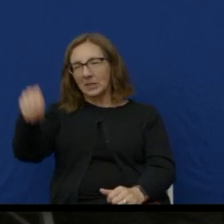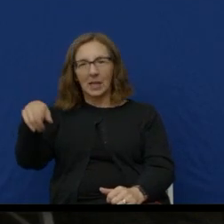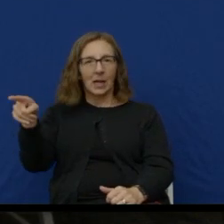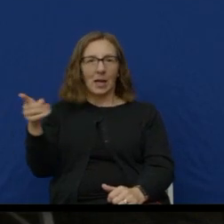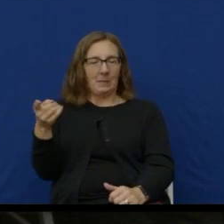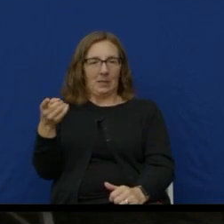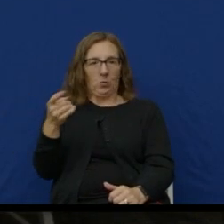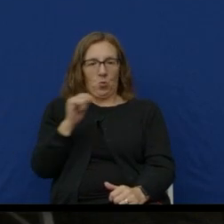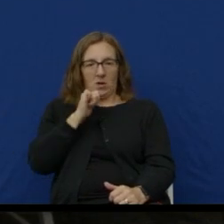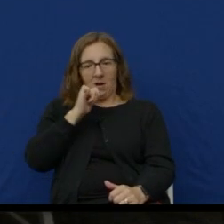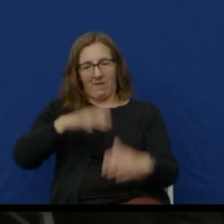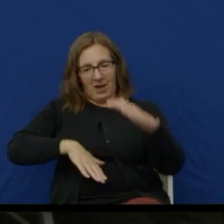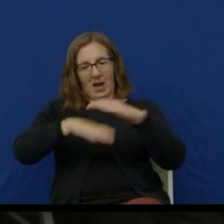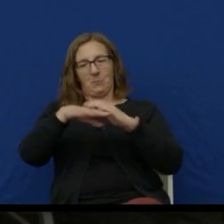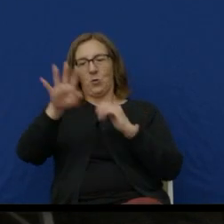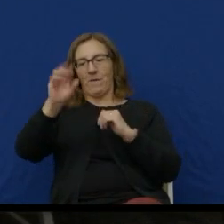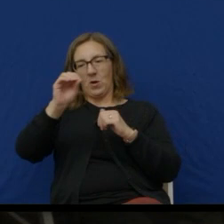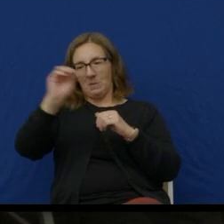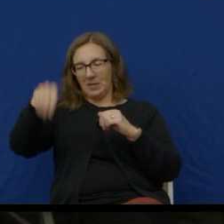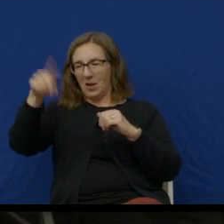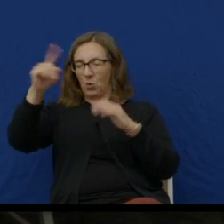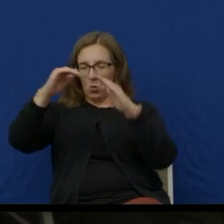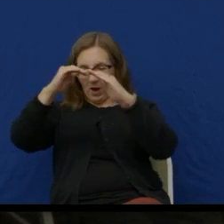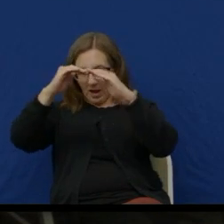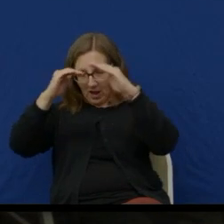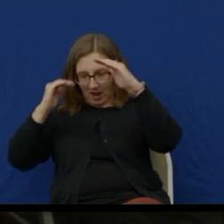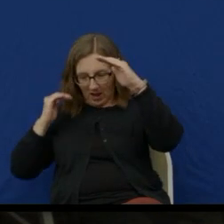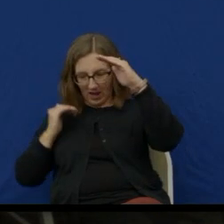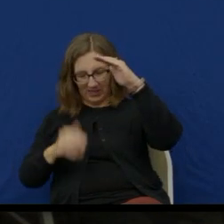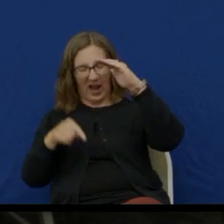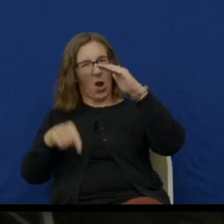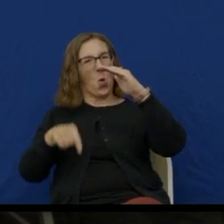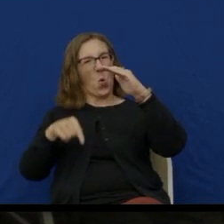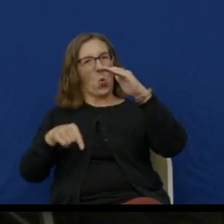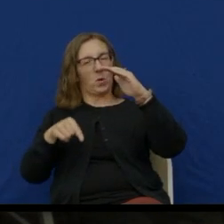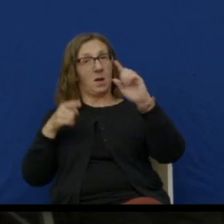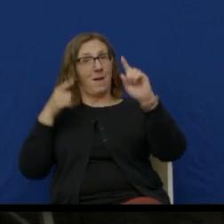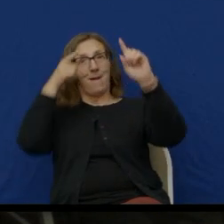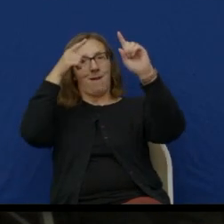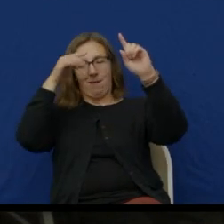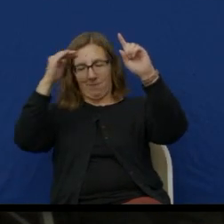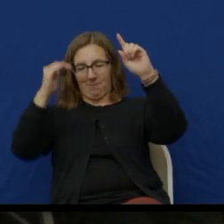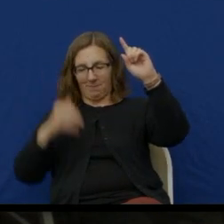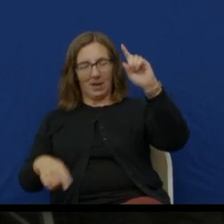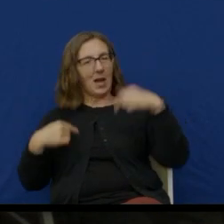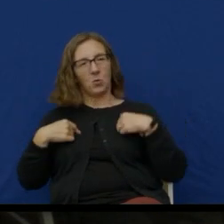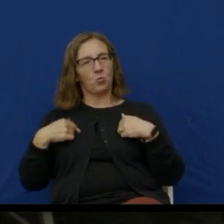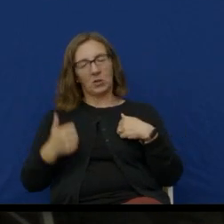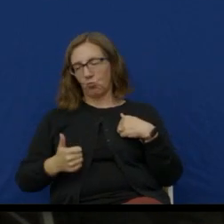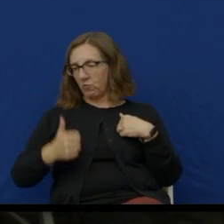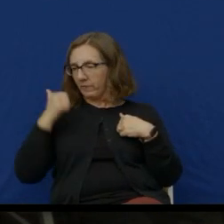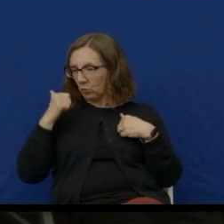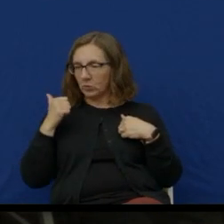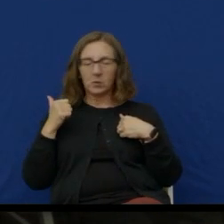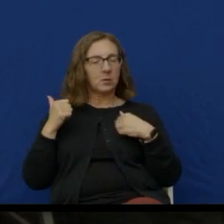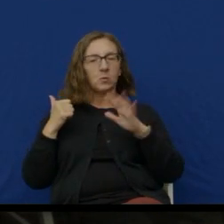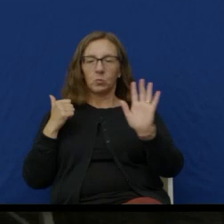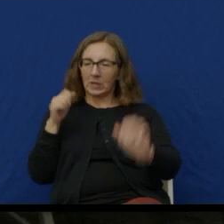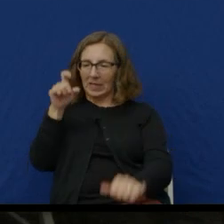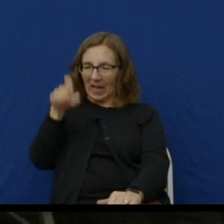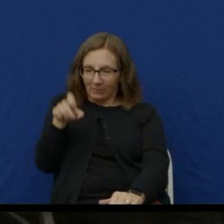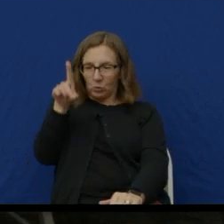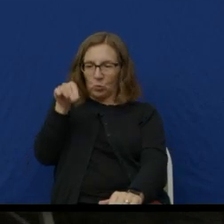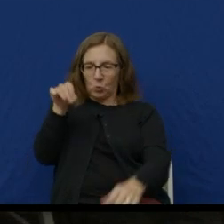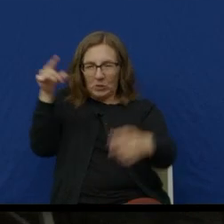even at 40%. It means we're way down. We're way down. And we refuse to do anything about it. And we've got to do something about